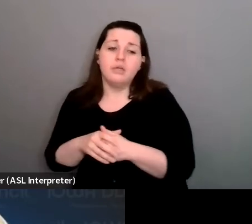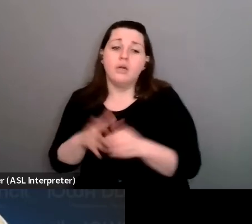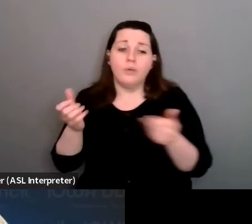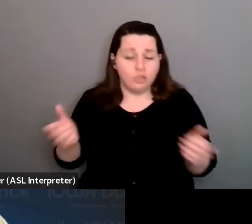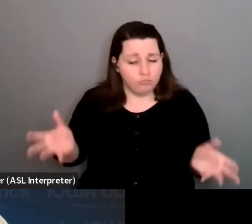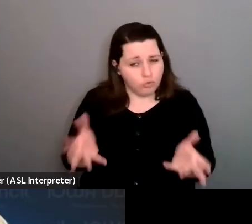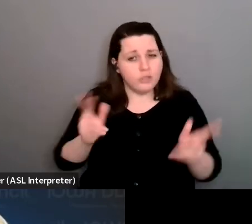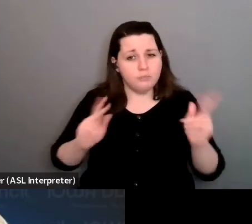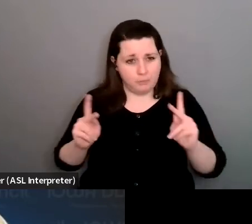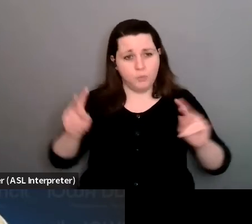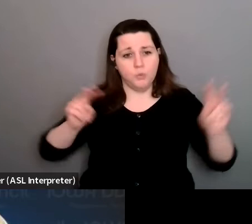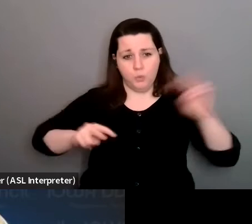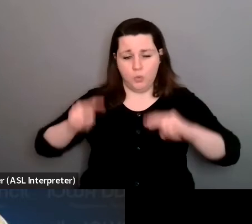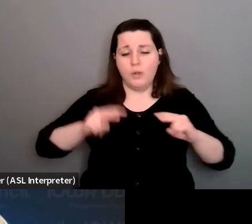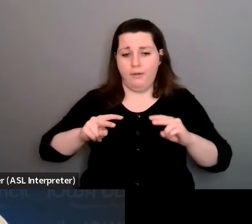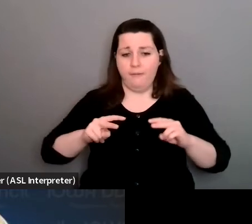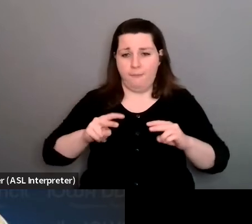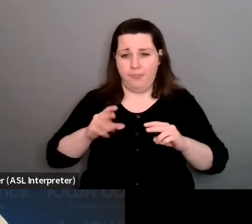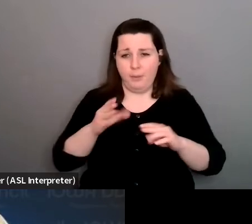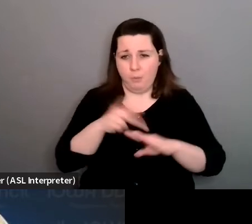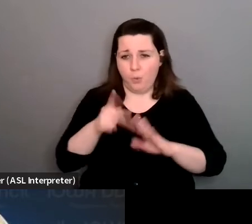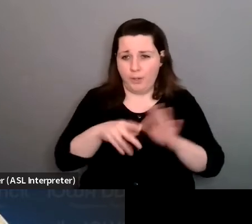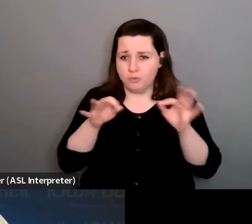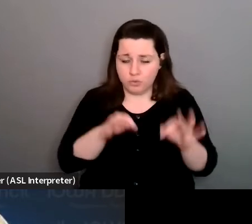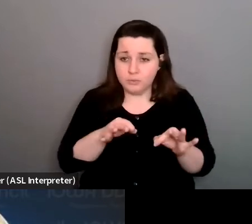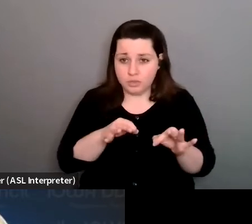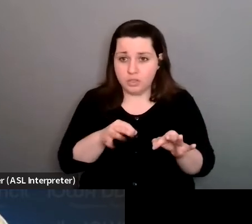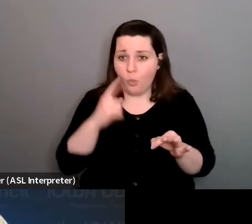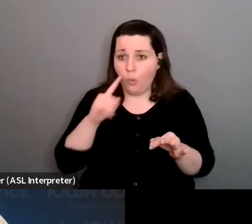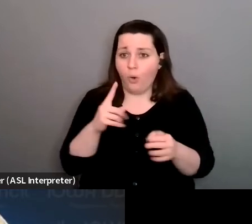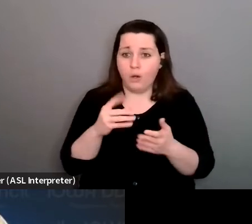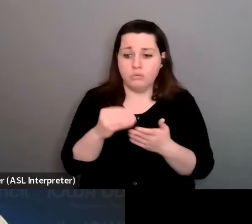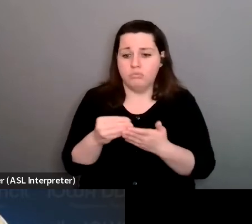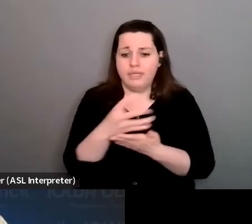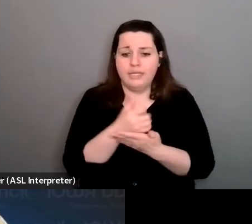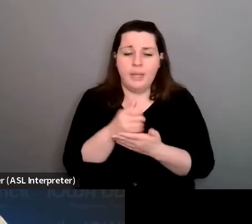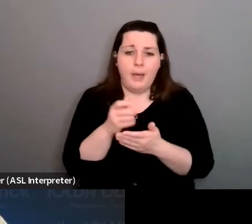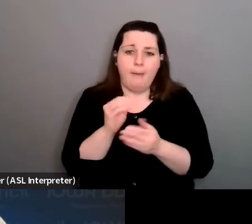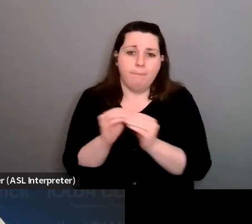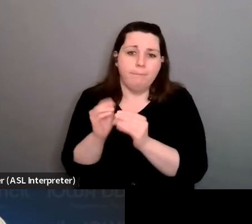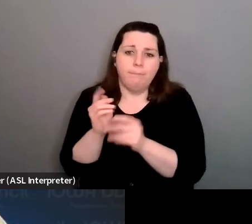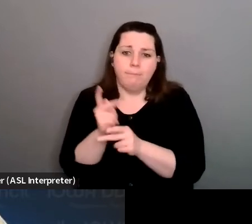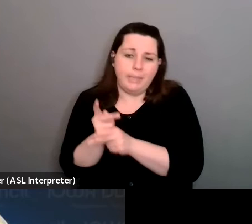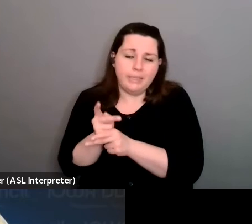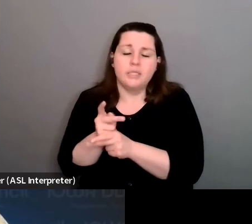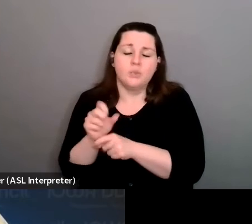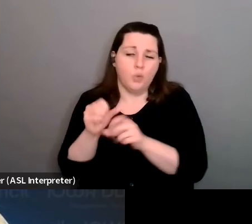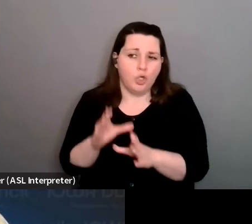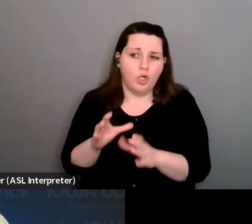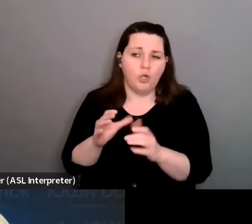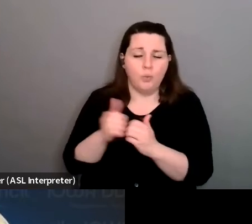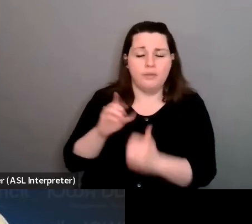the plan program description or your income maintenance worker with Medicaid for more information on